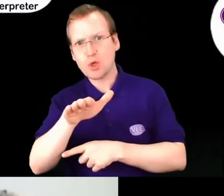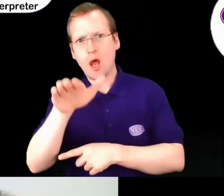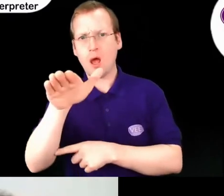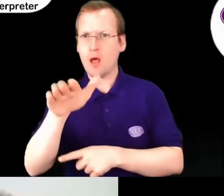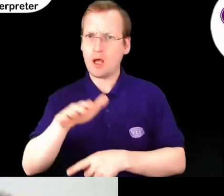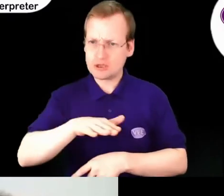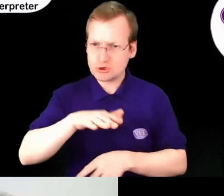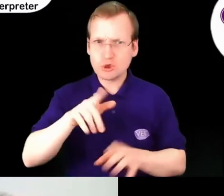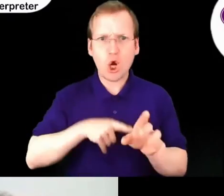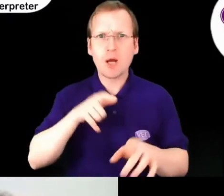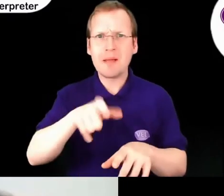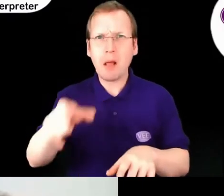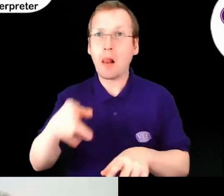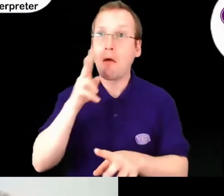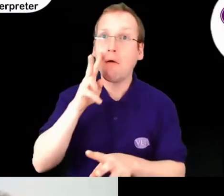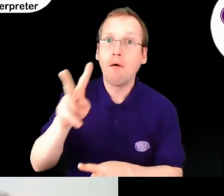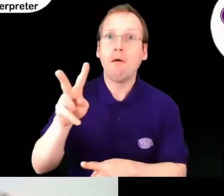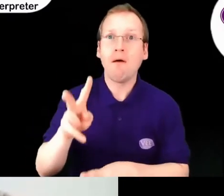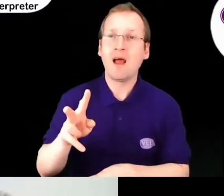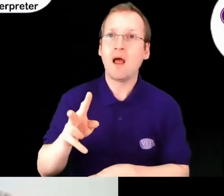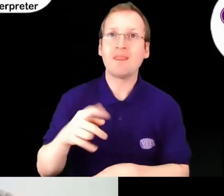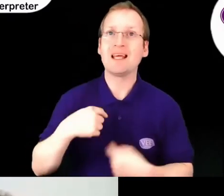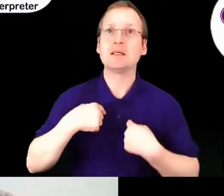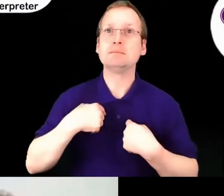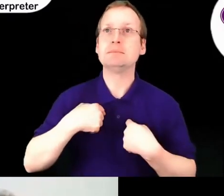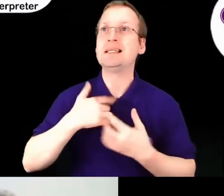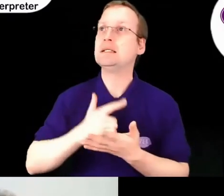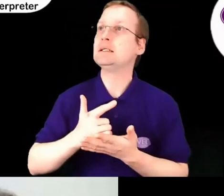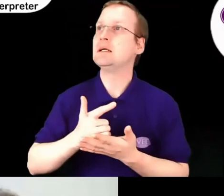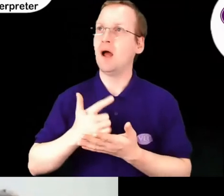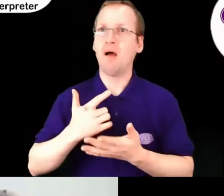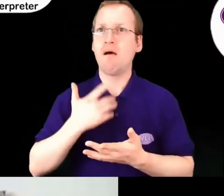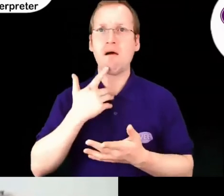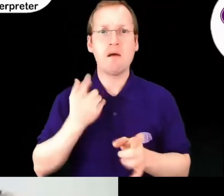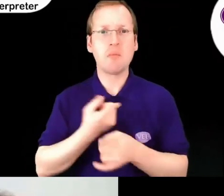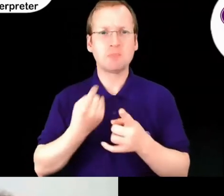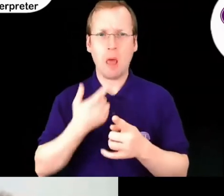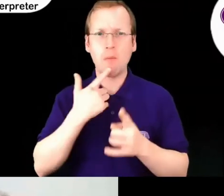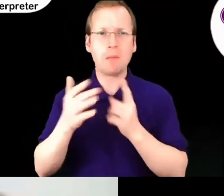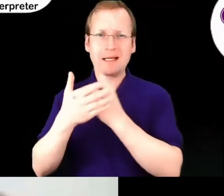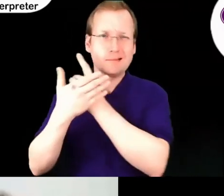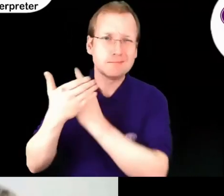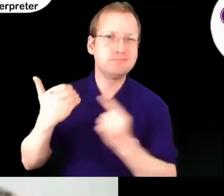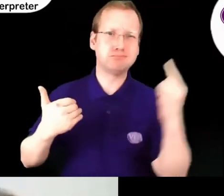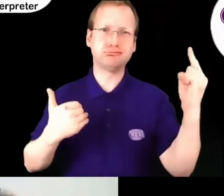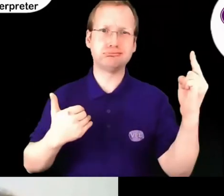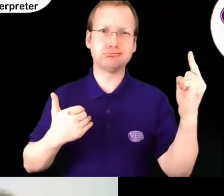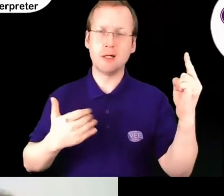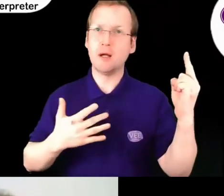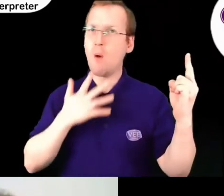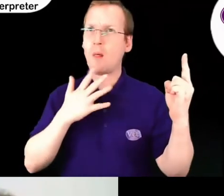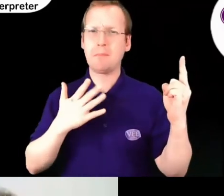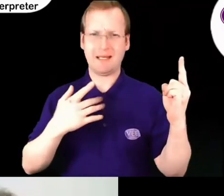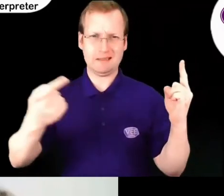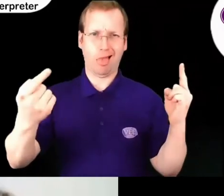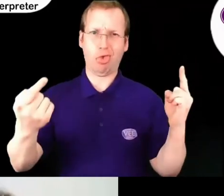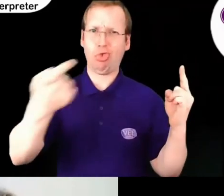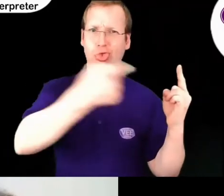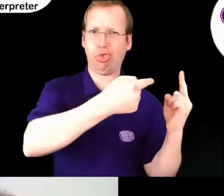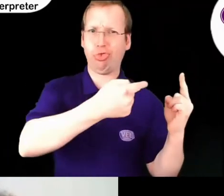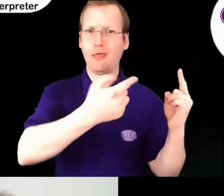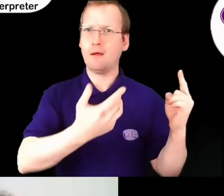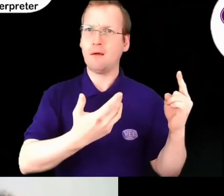they're that age, she didn't think she'd be able to survive being ostracized and being penalized for and being